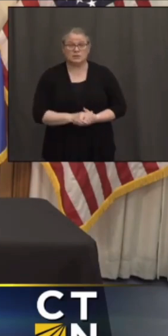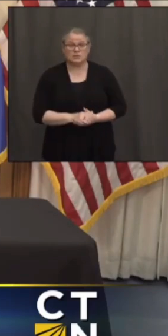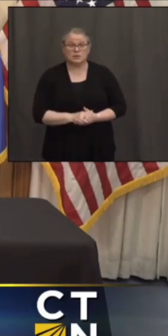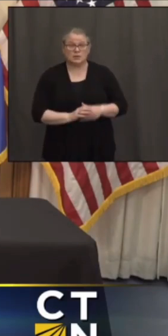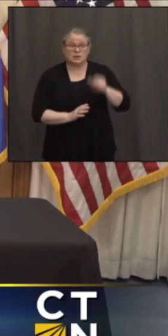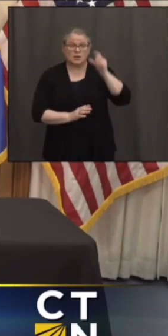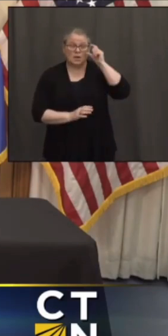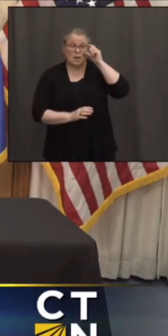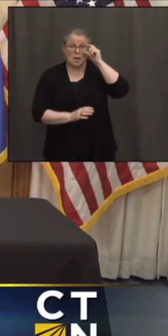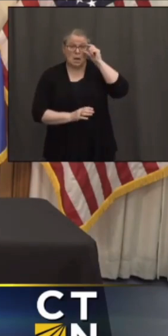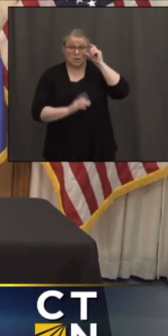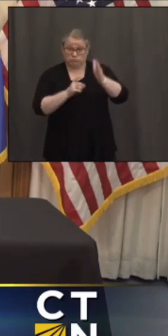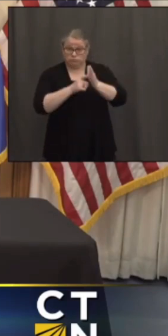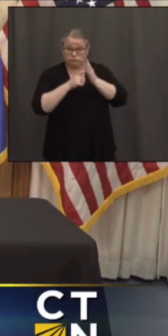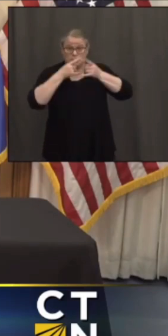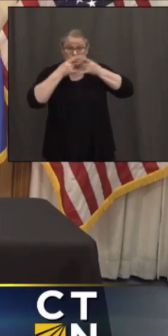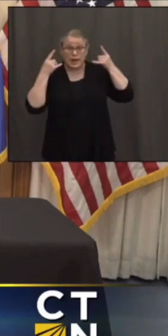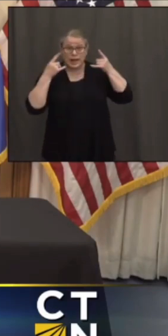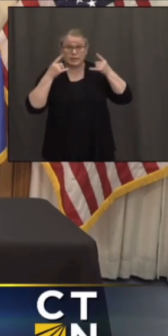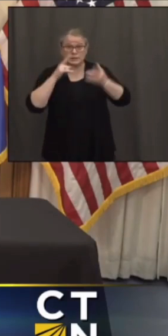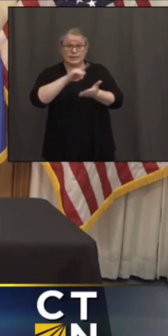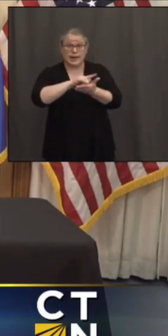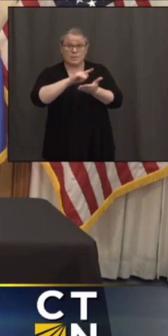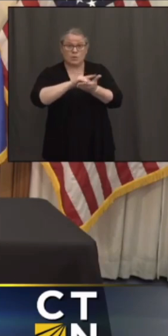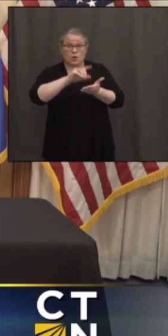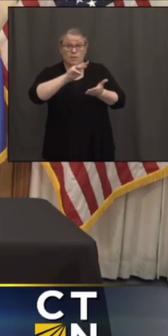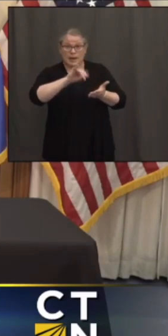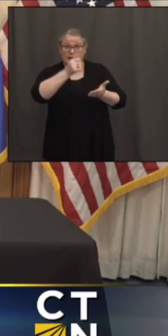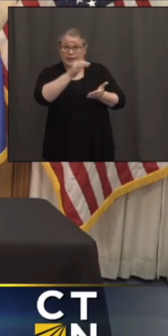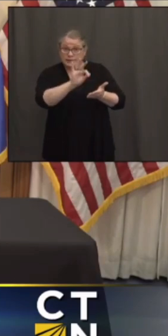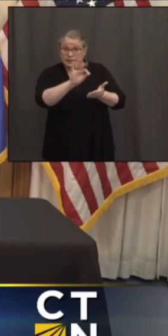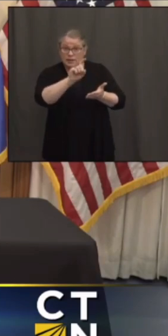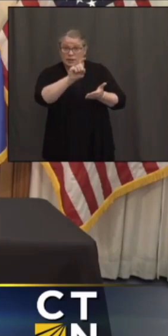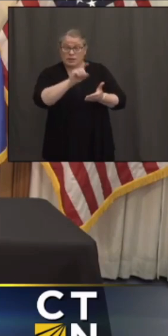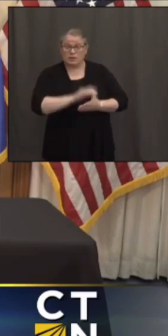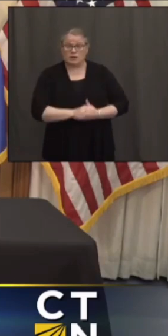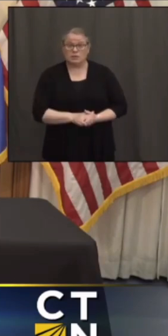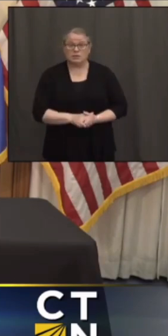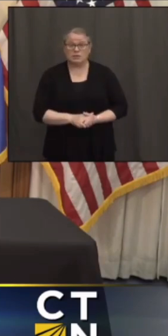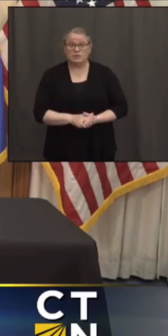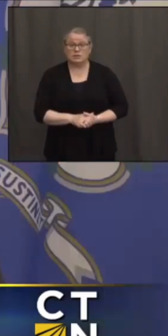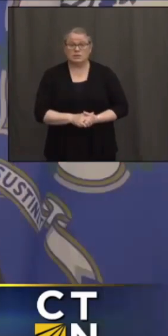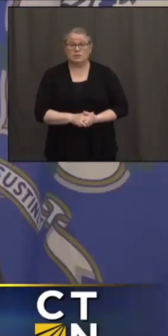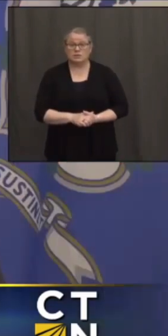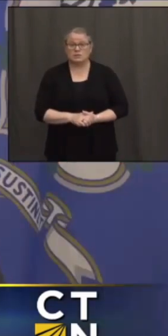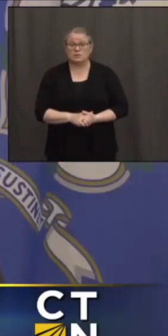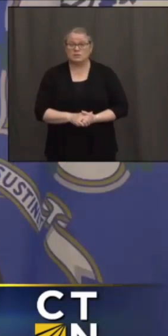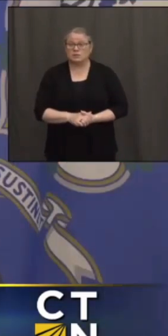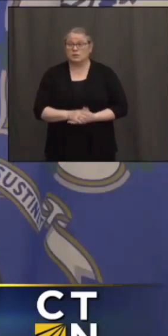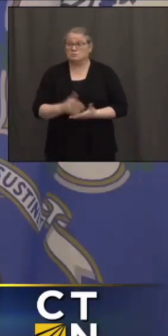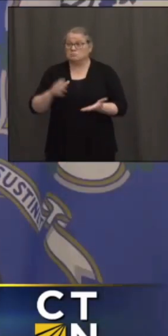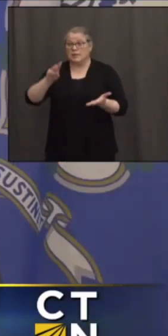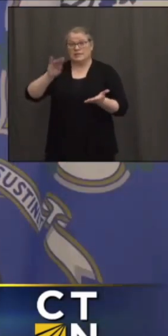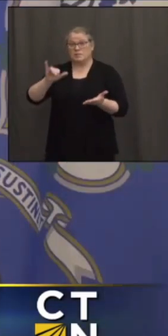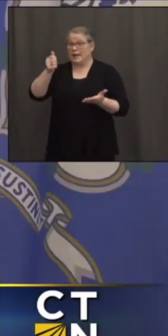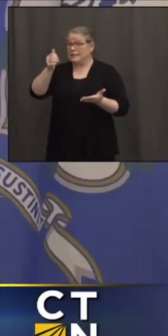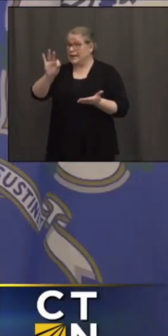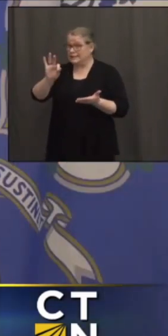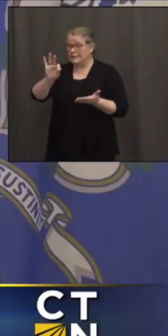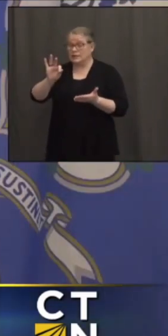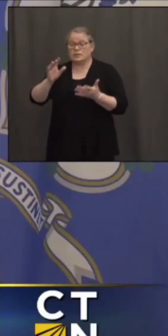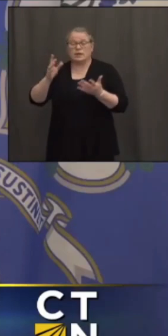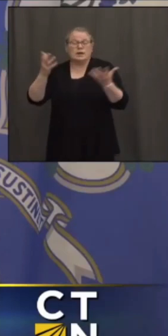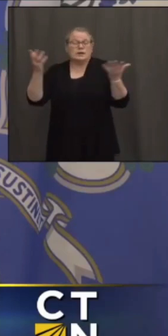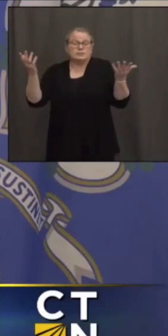You wouldn't have to wear a mask at the airport as of May 19th? And as of May 19th, we're either going to have a